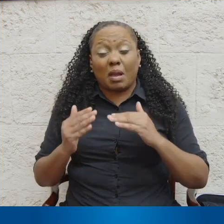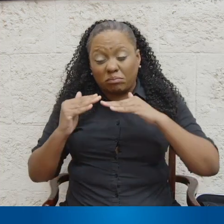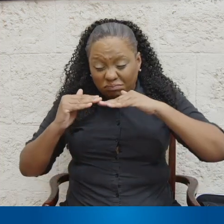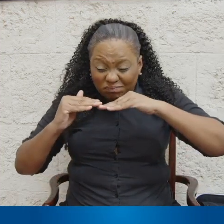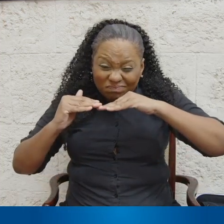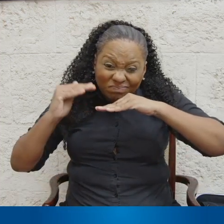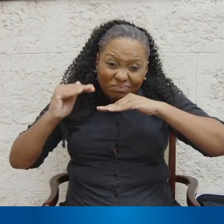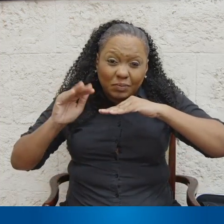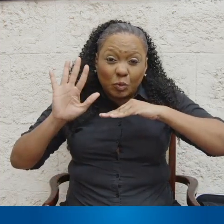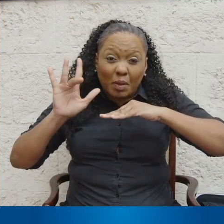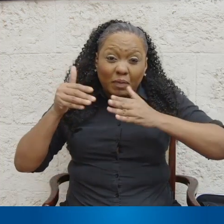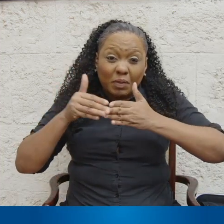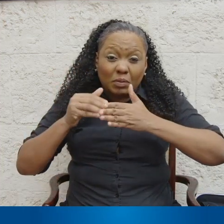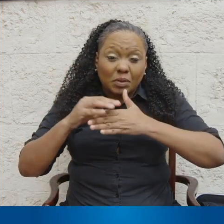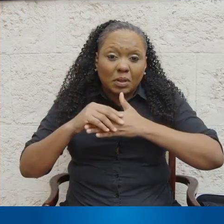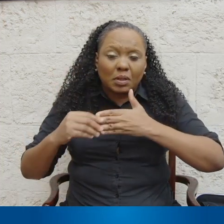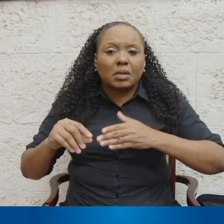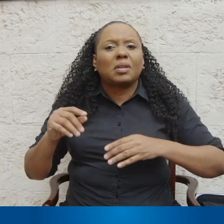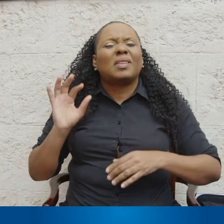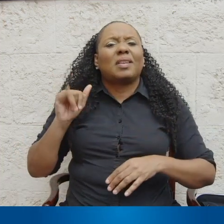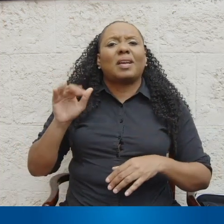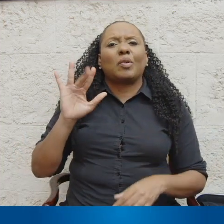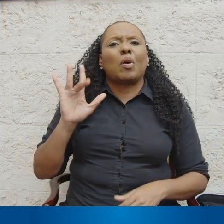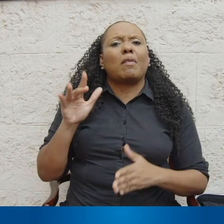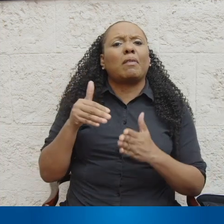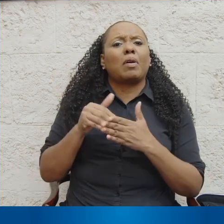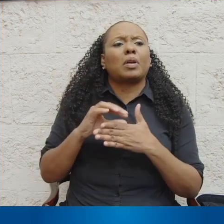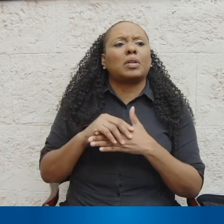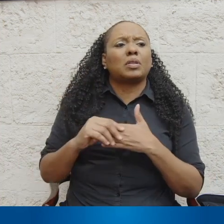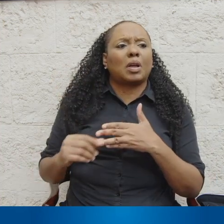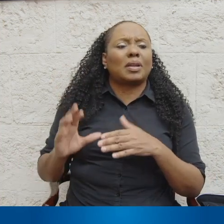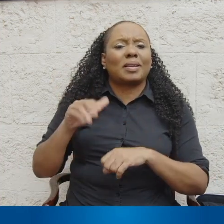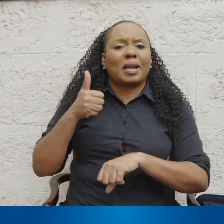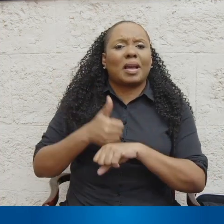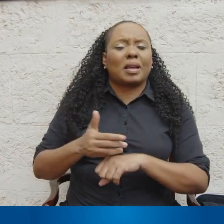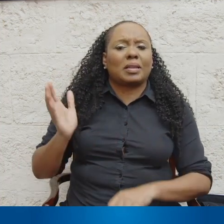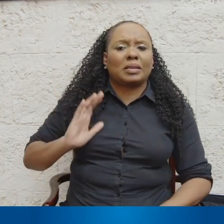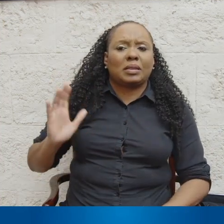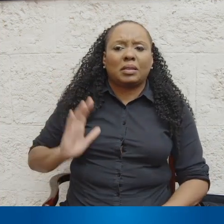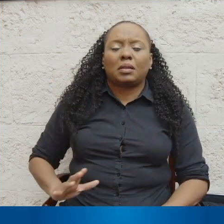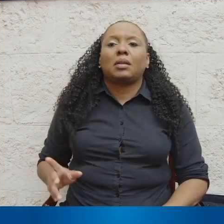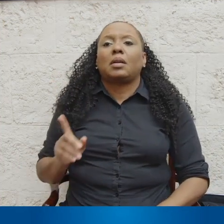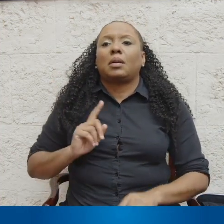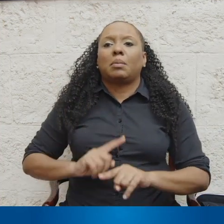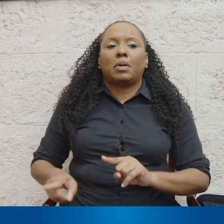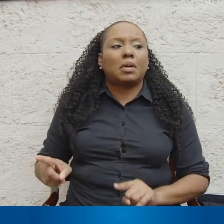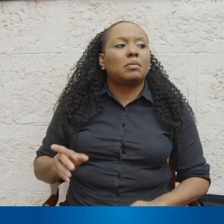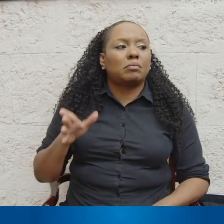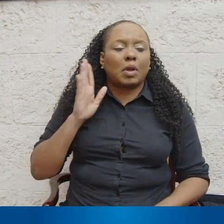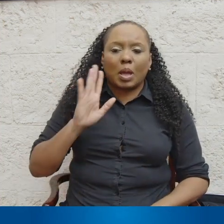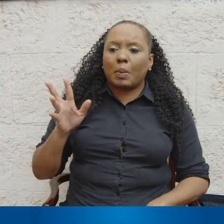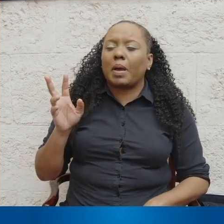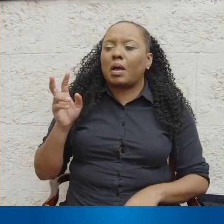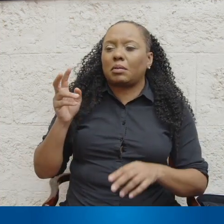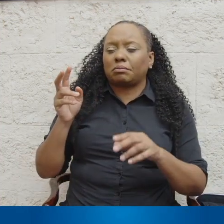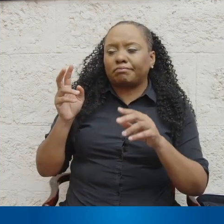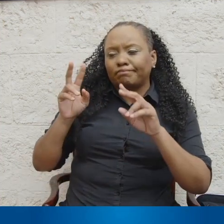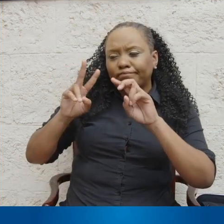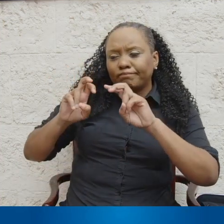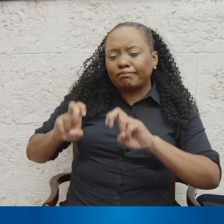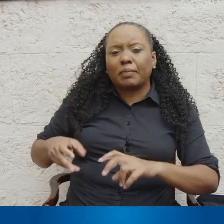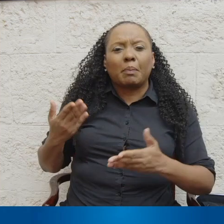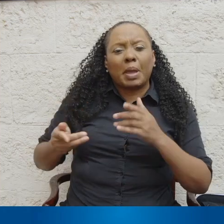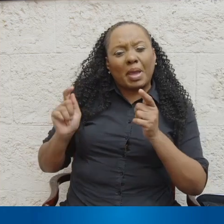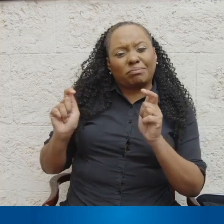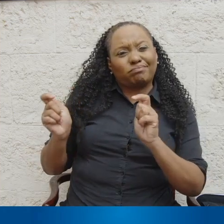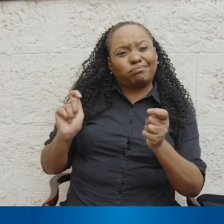that 25,000 was set some years ago. So we will be going back, well, once Cabinet agrees, we will be looking to be able to readjust